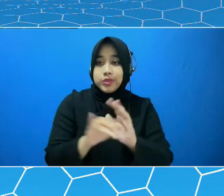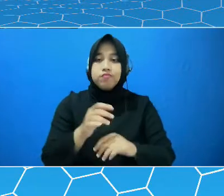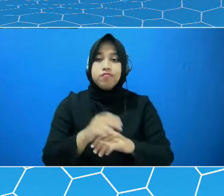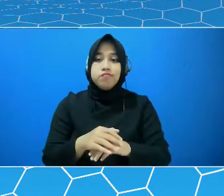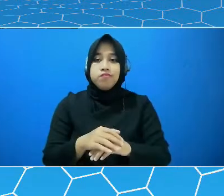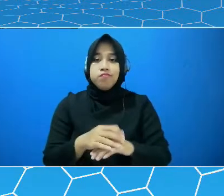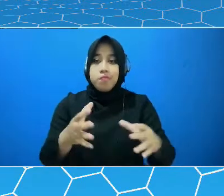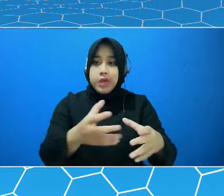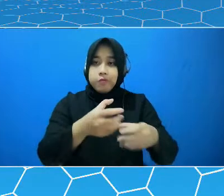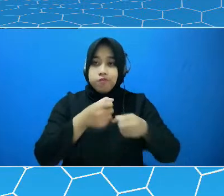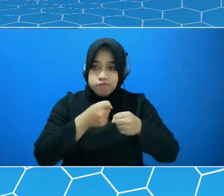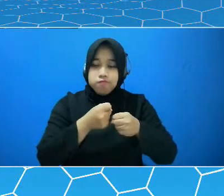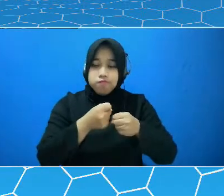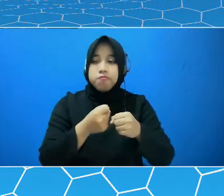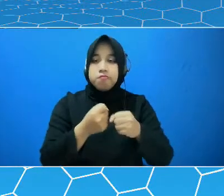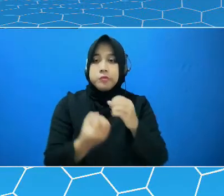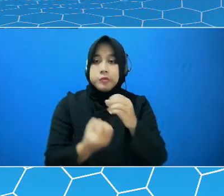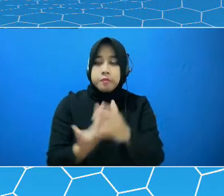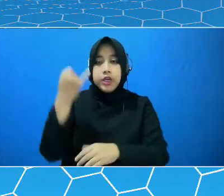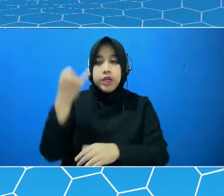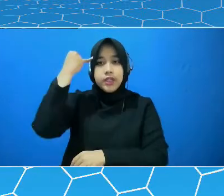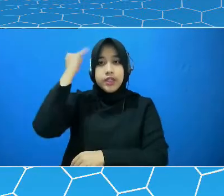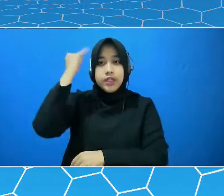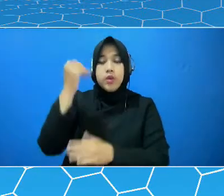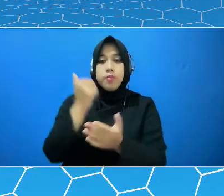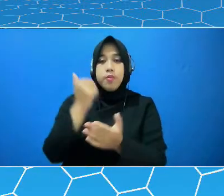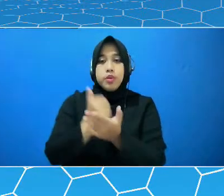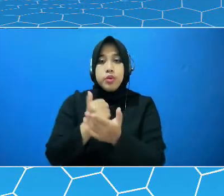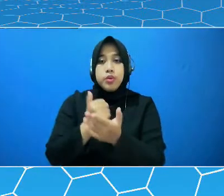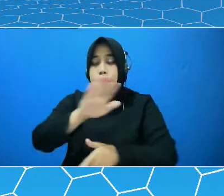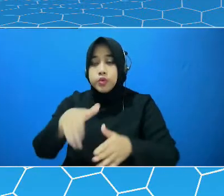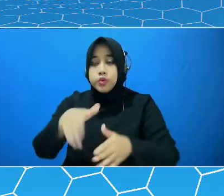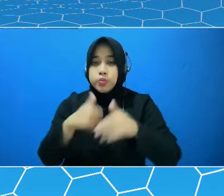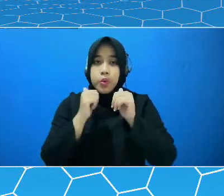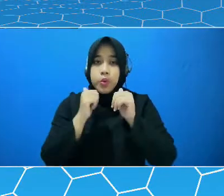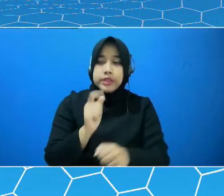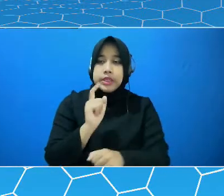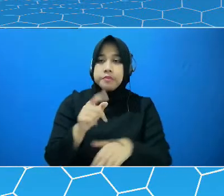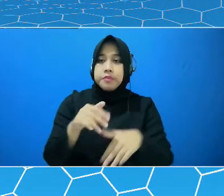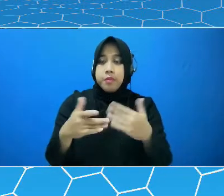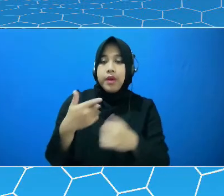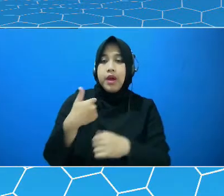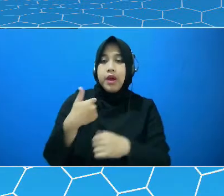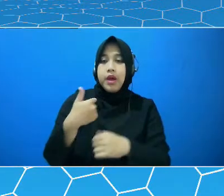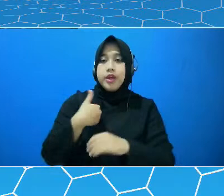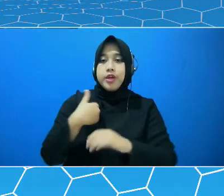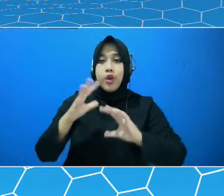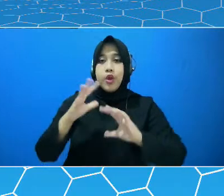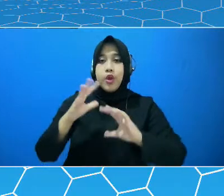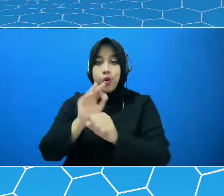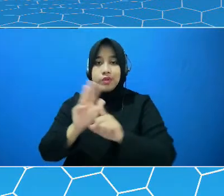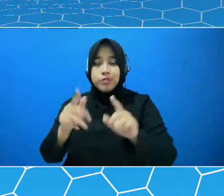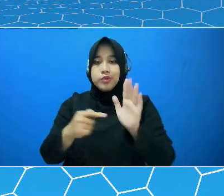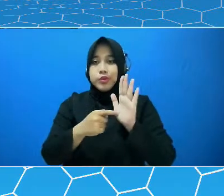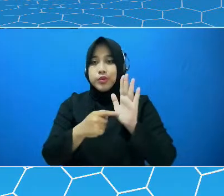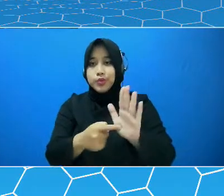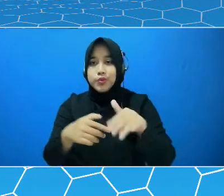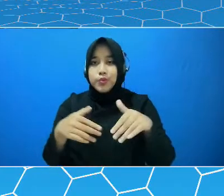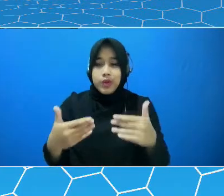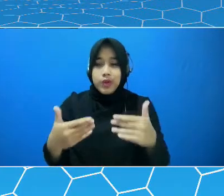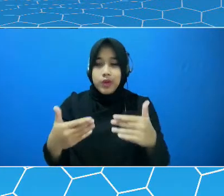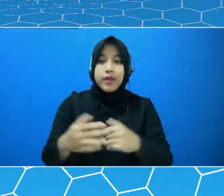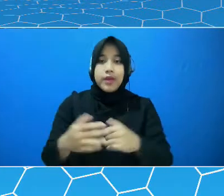saw part of that from quite a lot of that in the presentations today. So I think the next step, again,